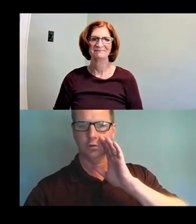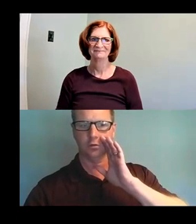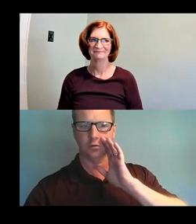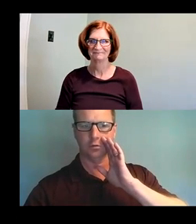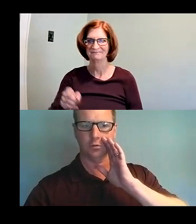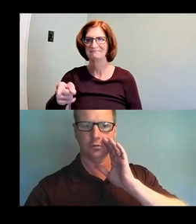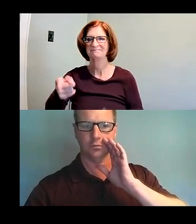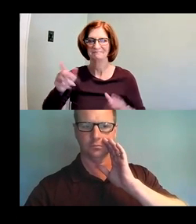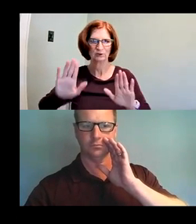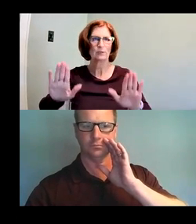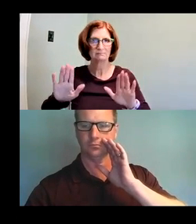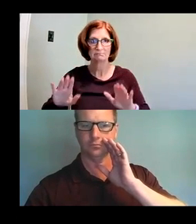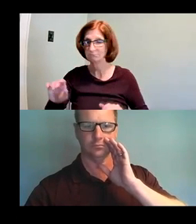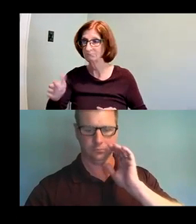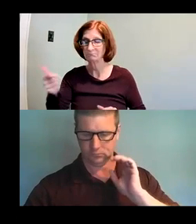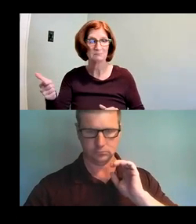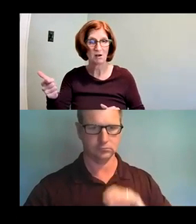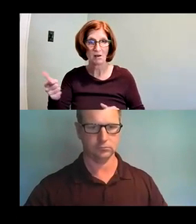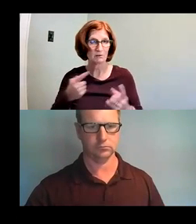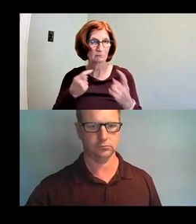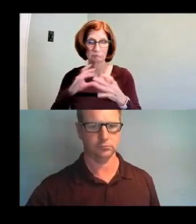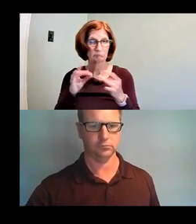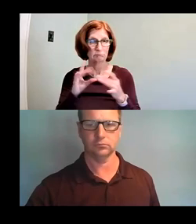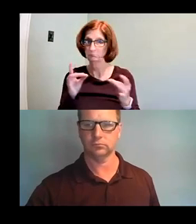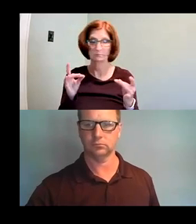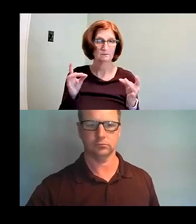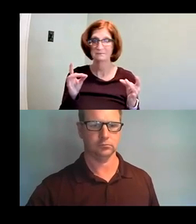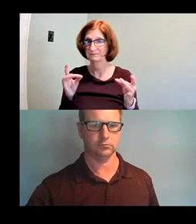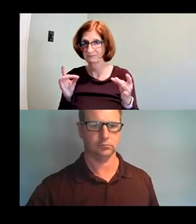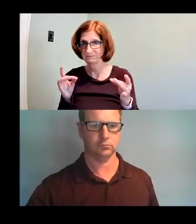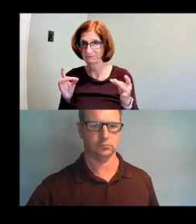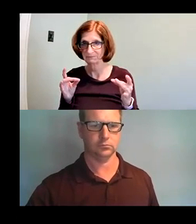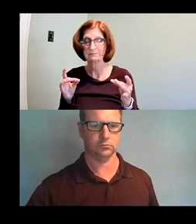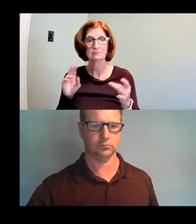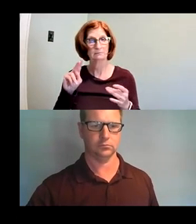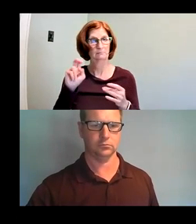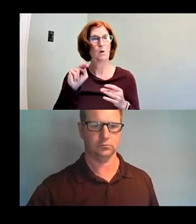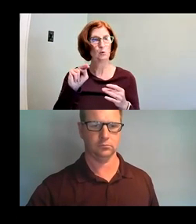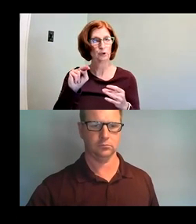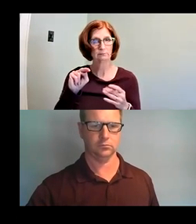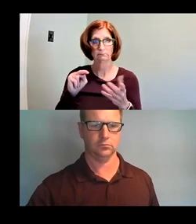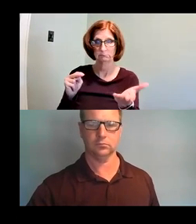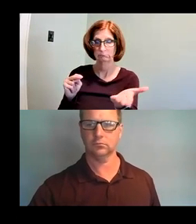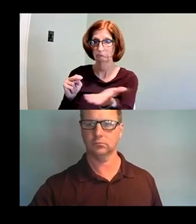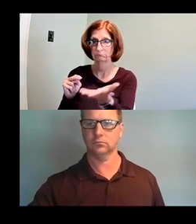Great. So, if there are no other questions or comments, then I think a motion would be in order.